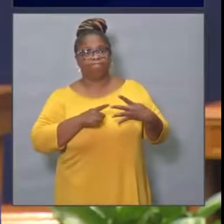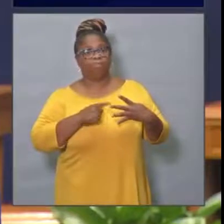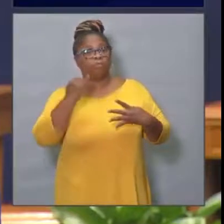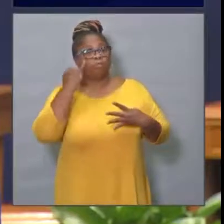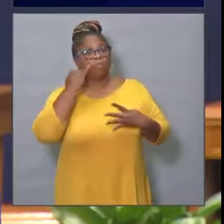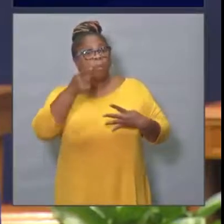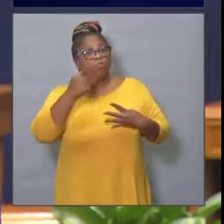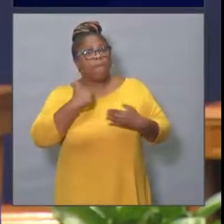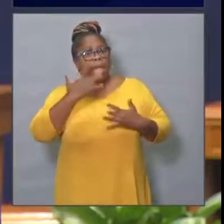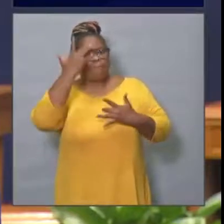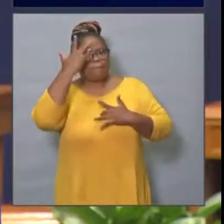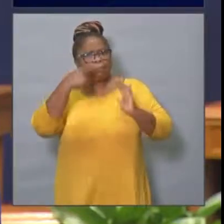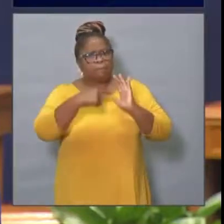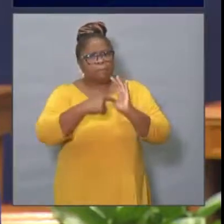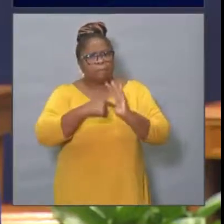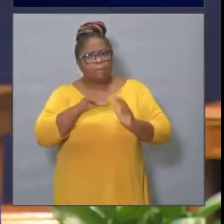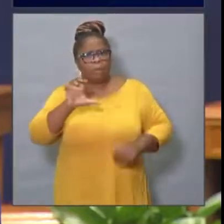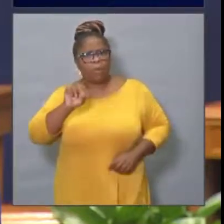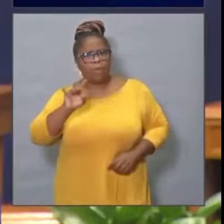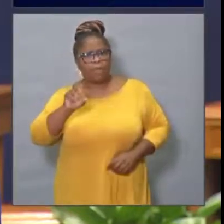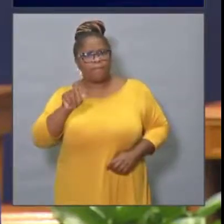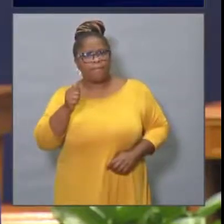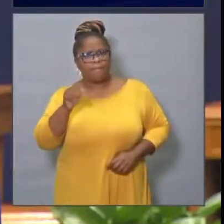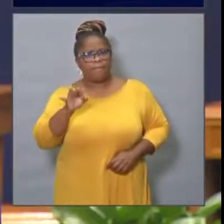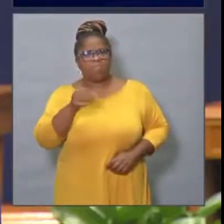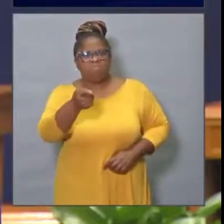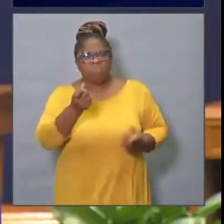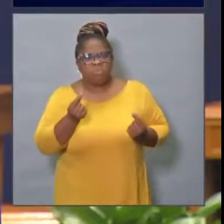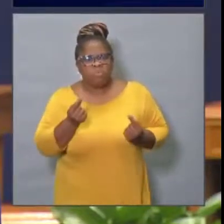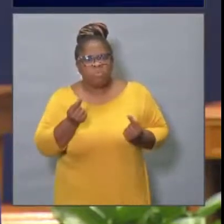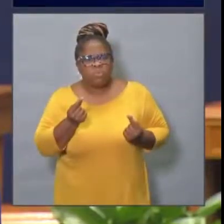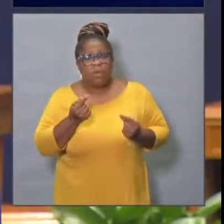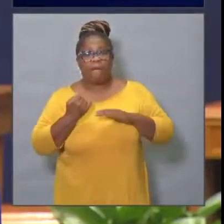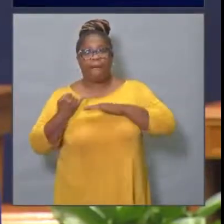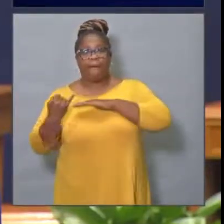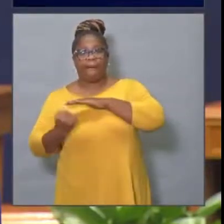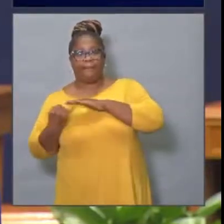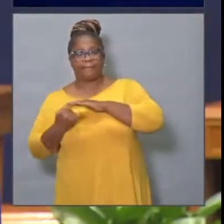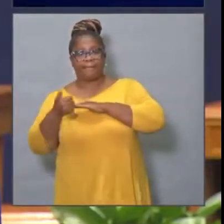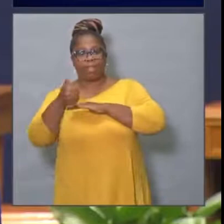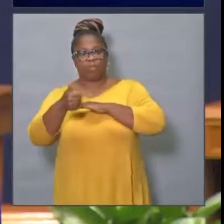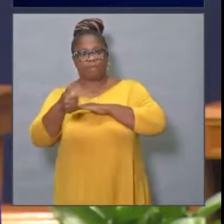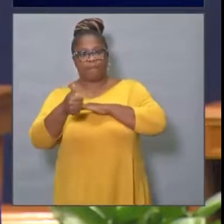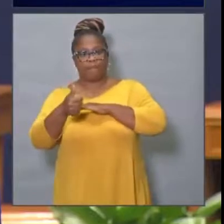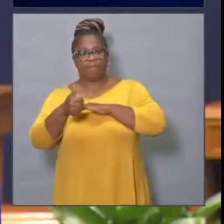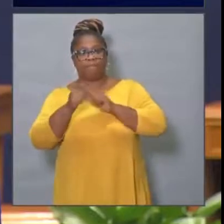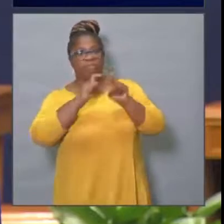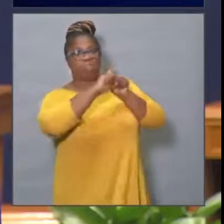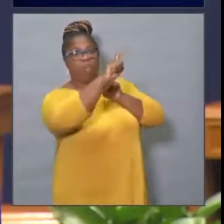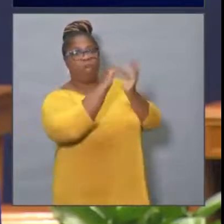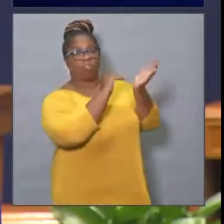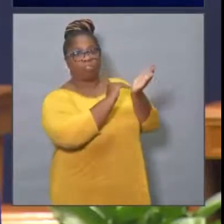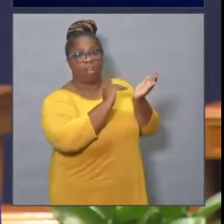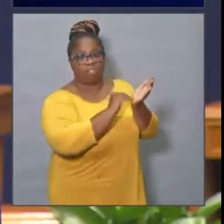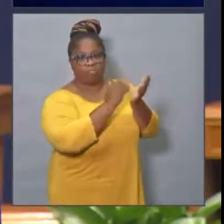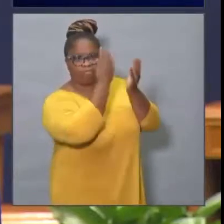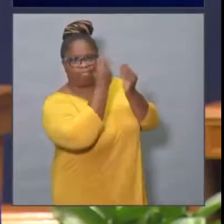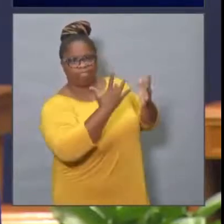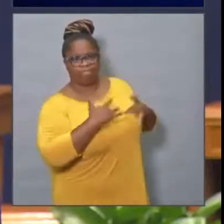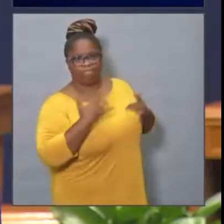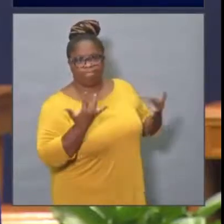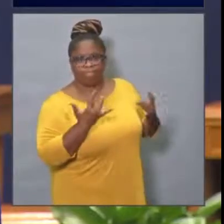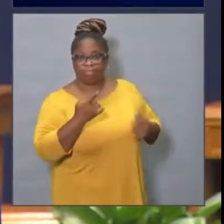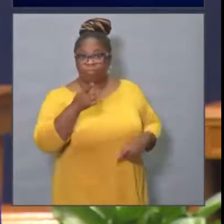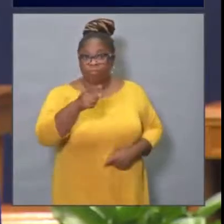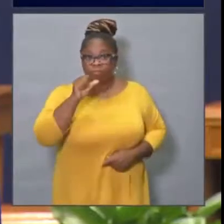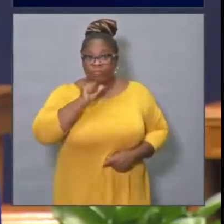of COVID-19, you need to isolate yourself. Keep your physician informed about your symptoms. If you're elderly or you have underlying